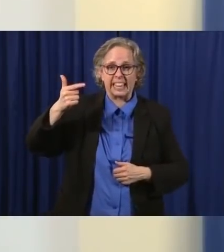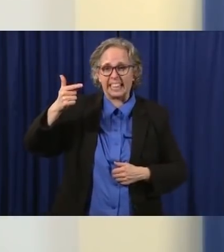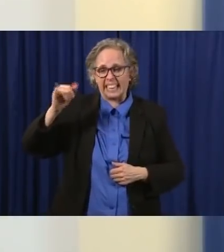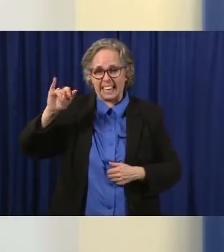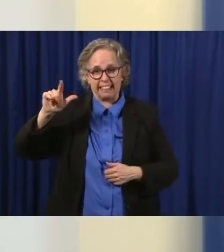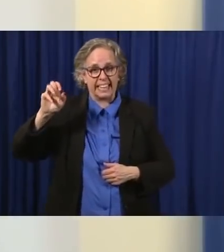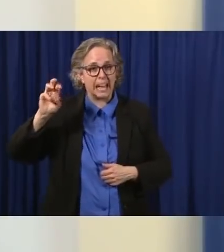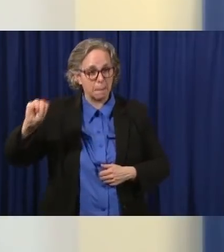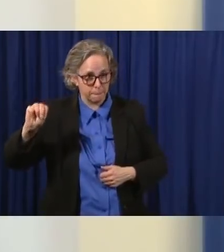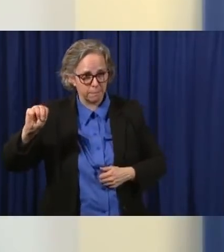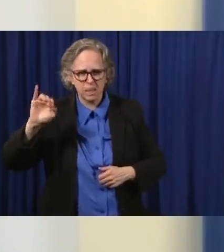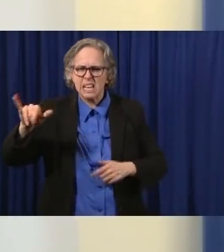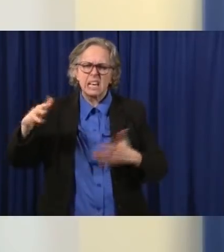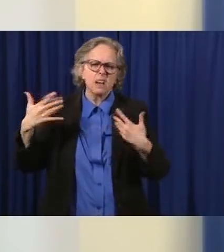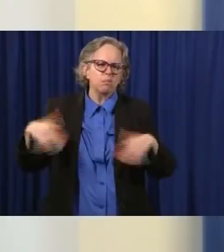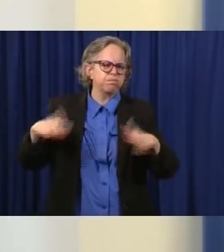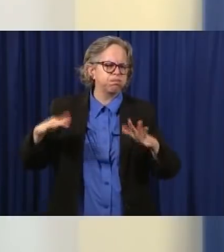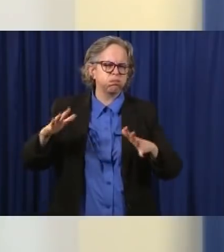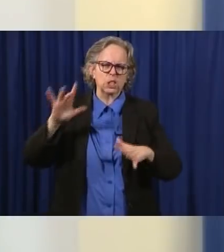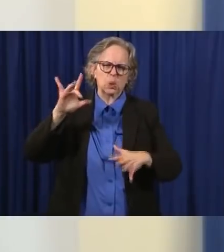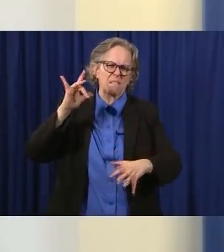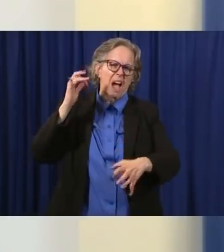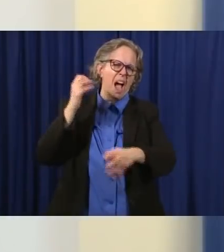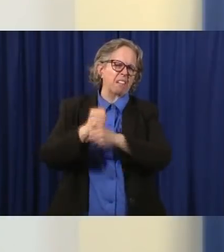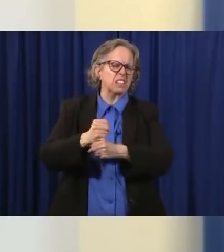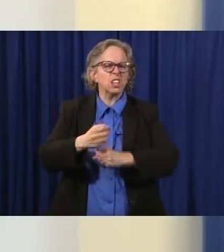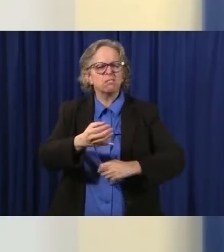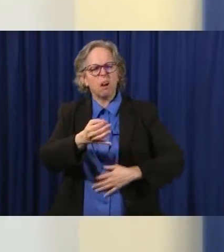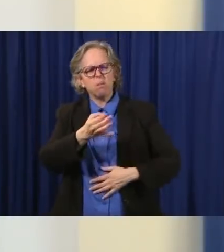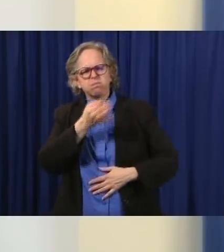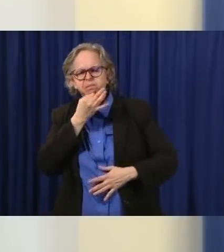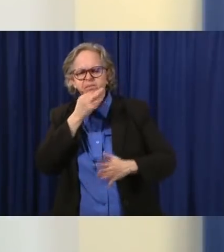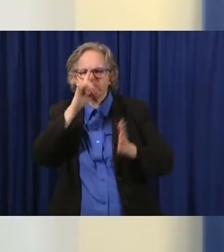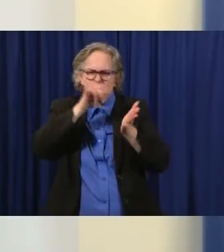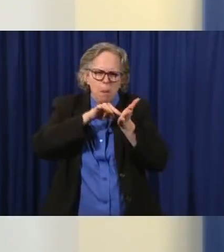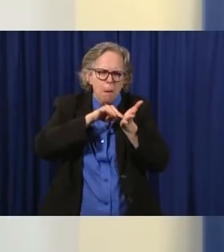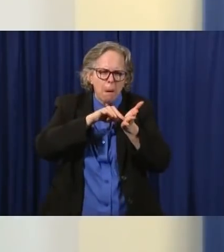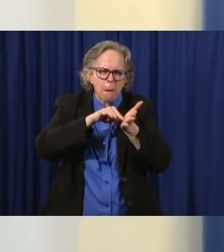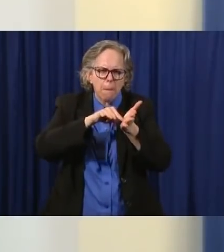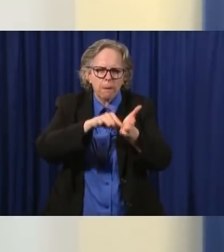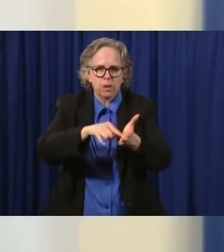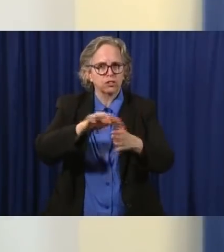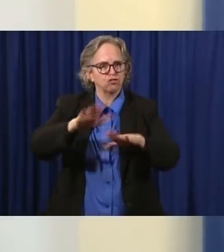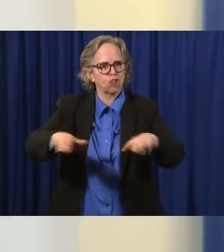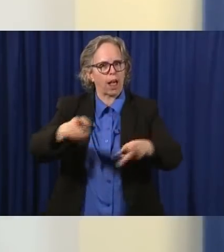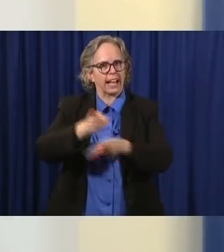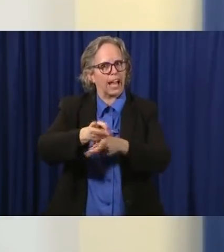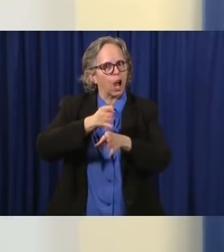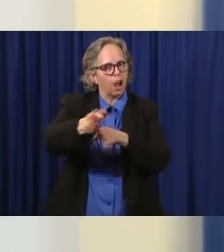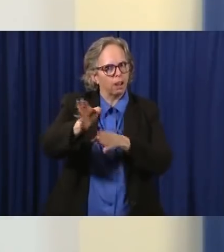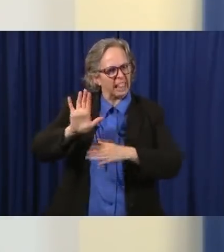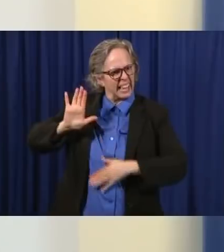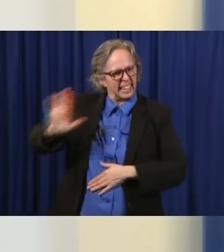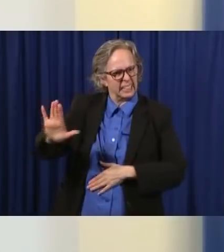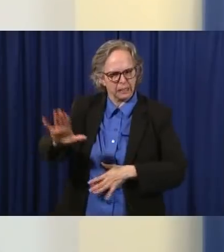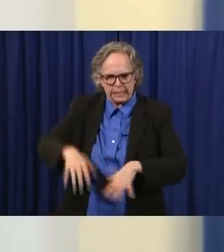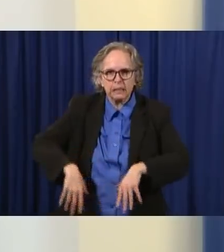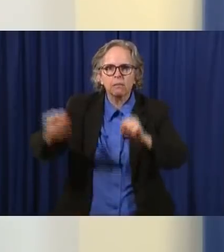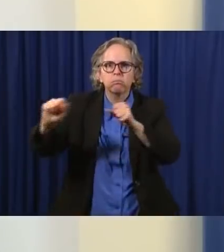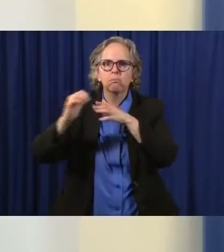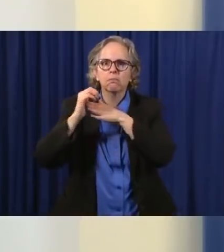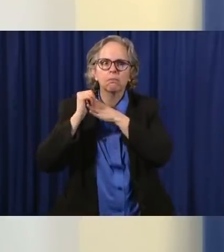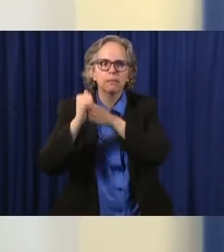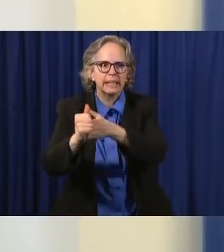of working in the area of childcare at Yale University, who's leading a nationwide study and has agreed to help